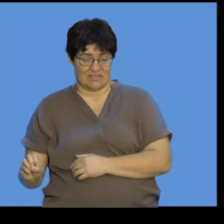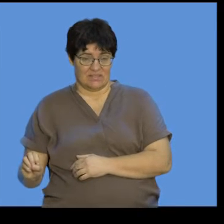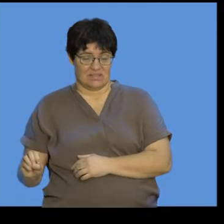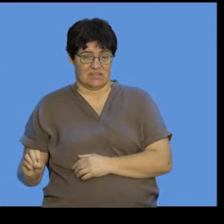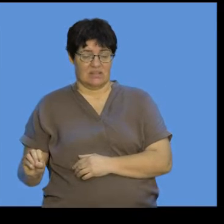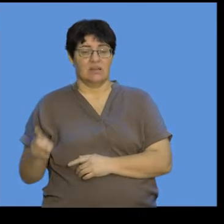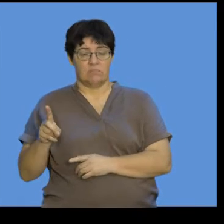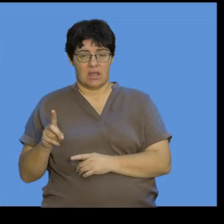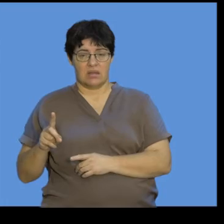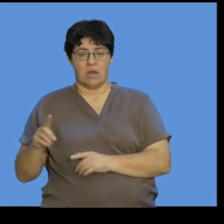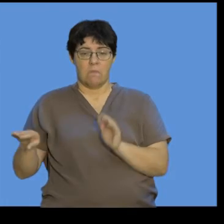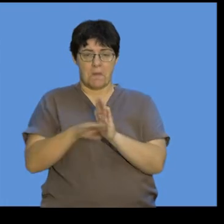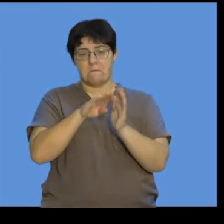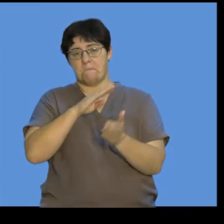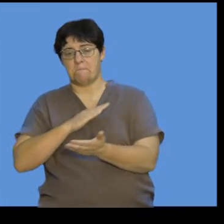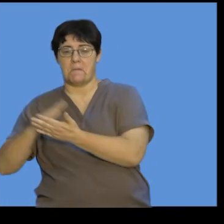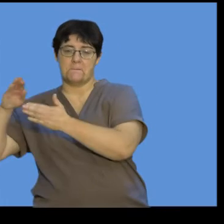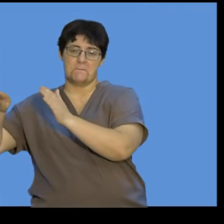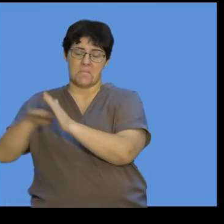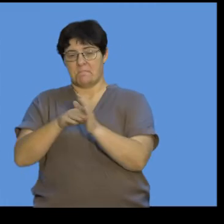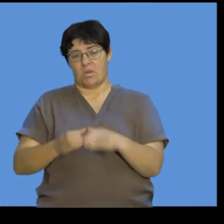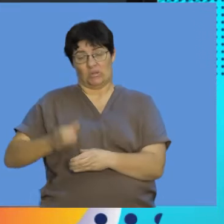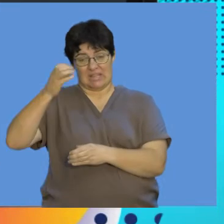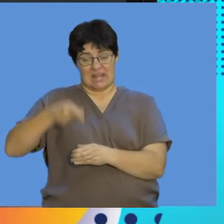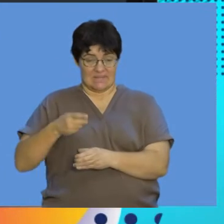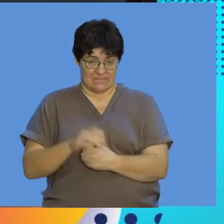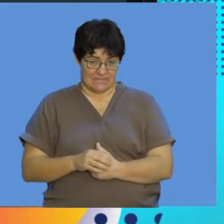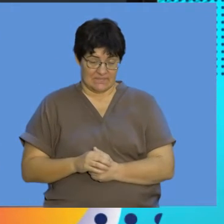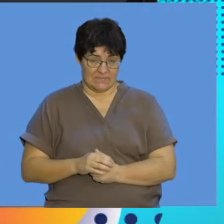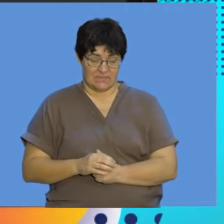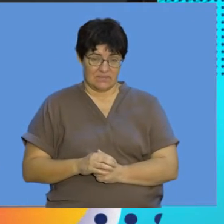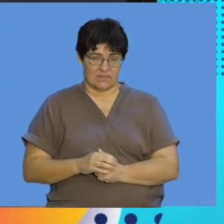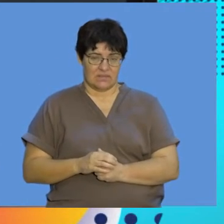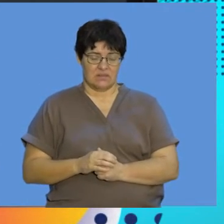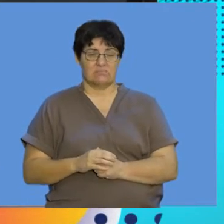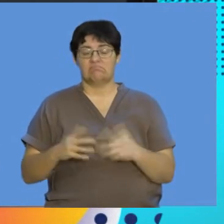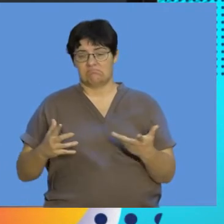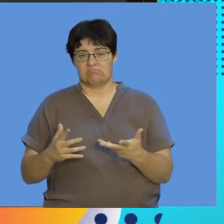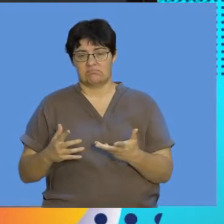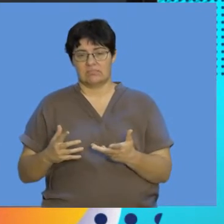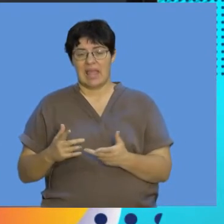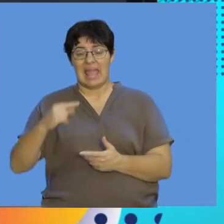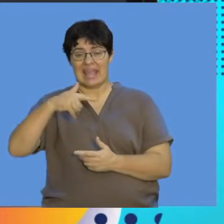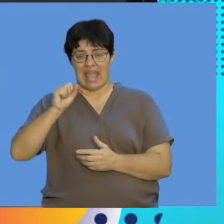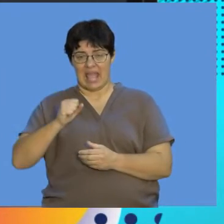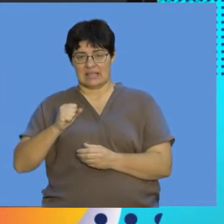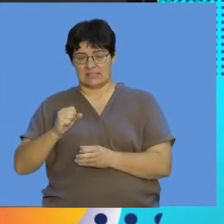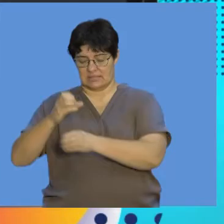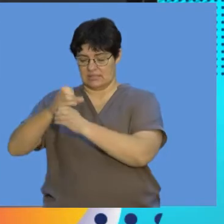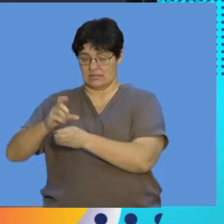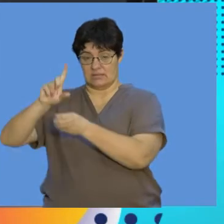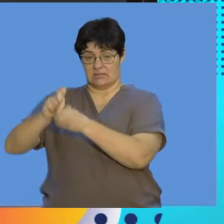they collide with the walls of the container. So if, for argument's sake, we trap a fixed mass of a gas, in a